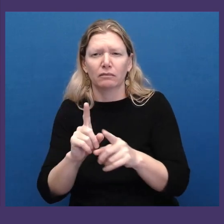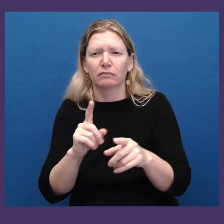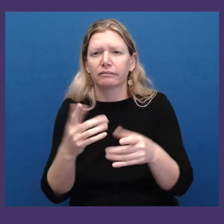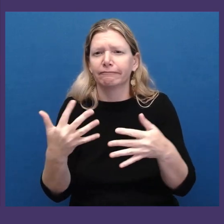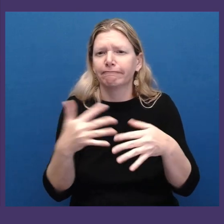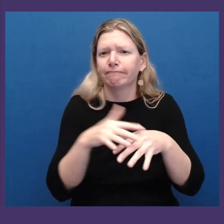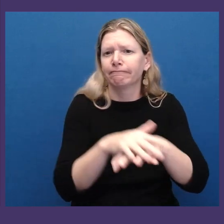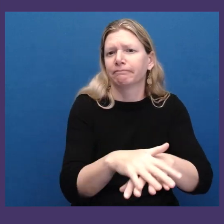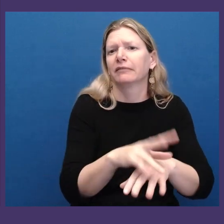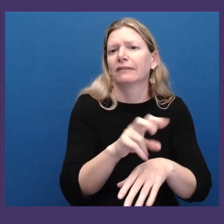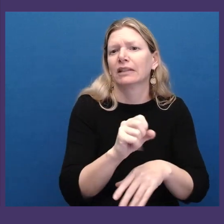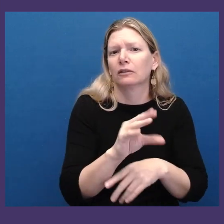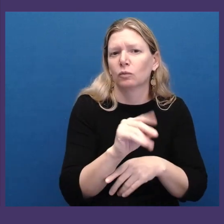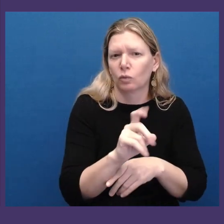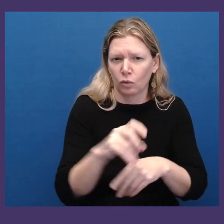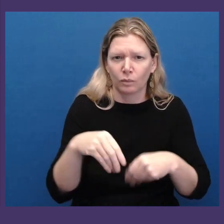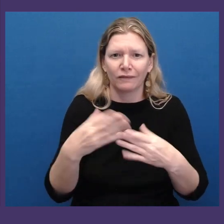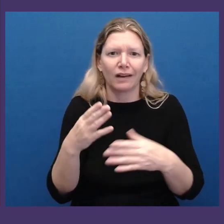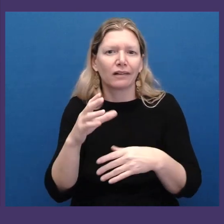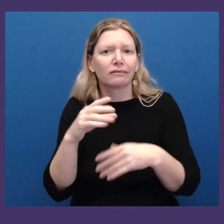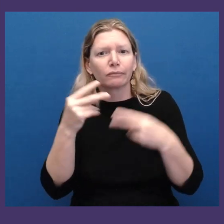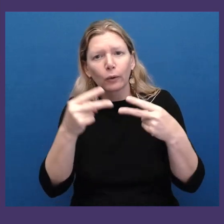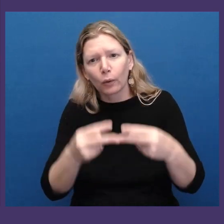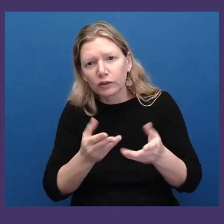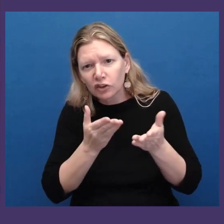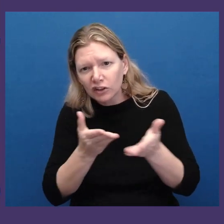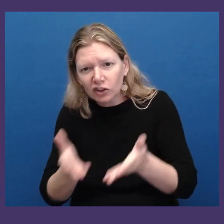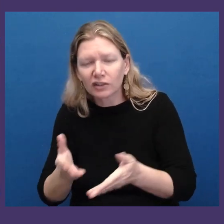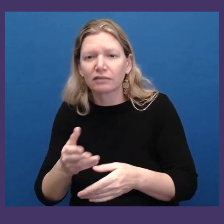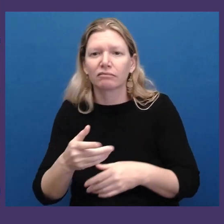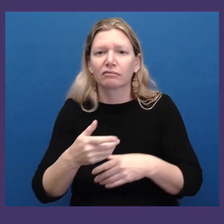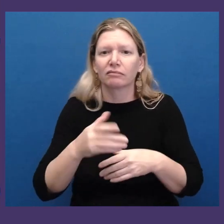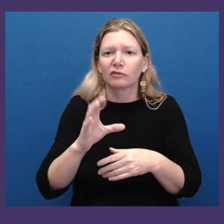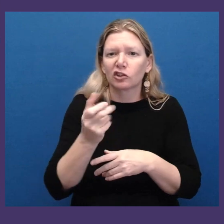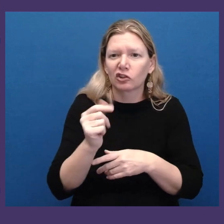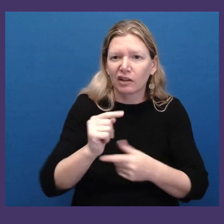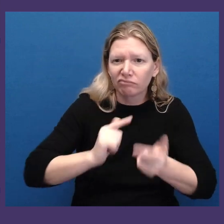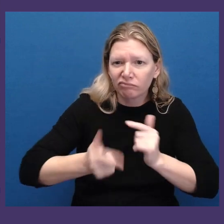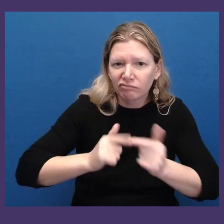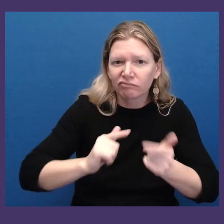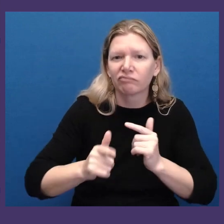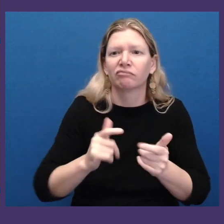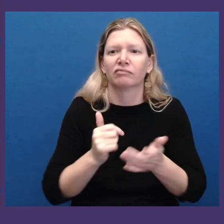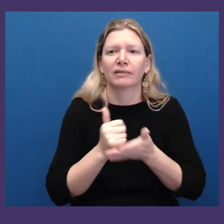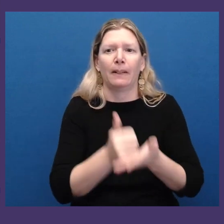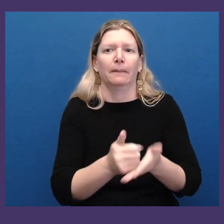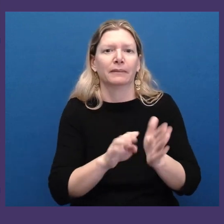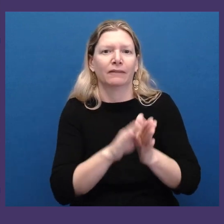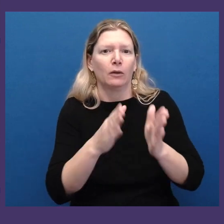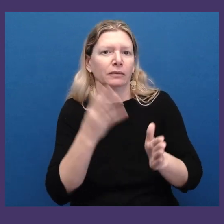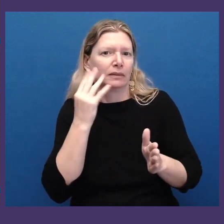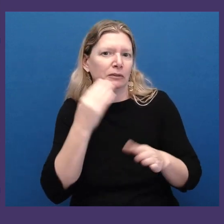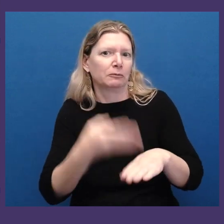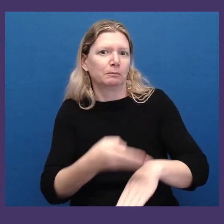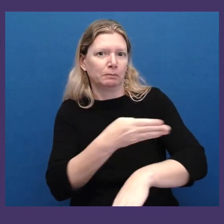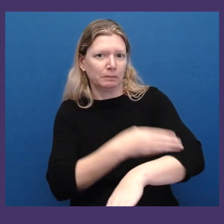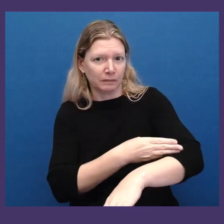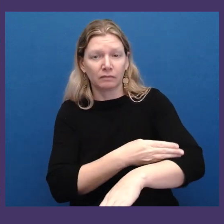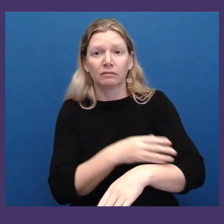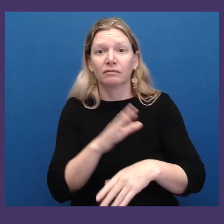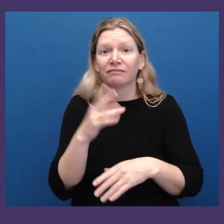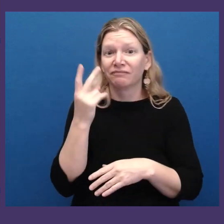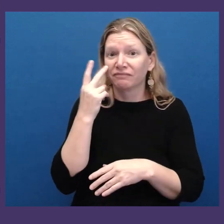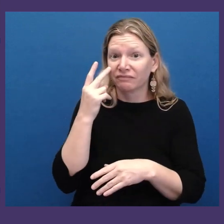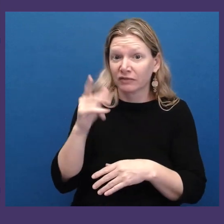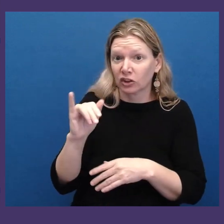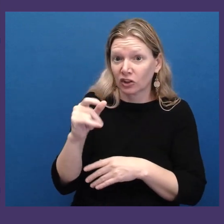chat interactions that enhance the developer experience. Let's see how Jacqueline Gibson, a senior developer on the Accessibility